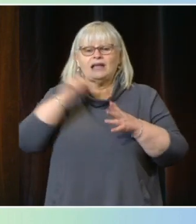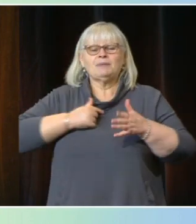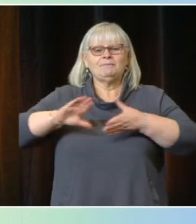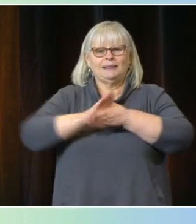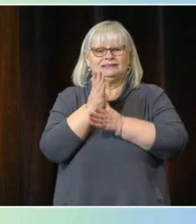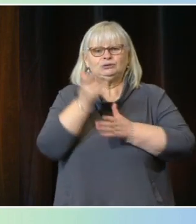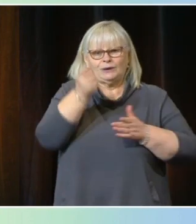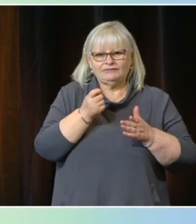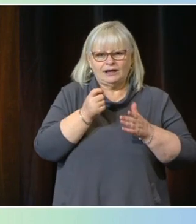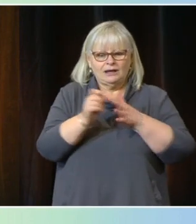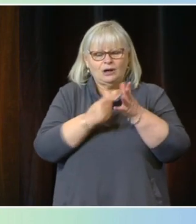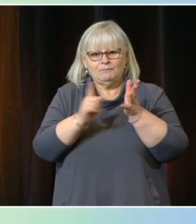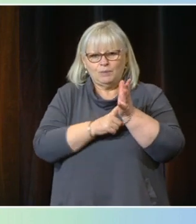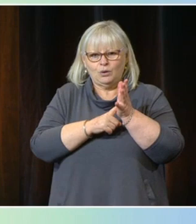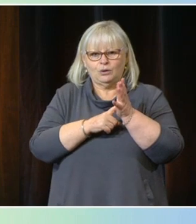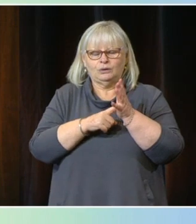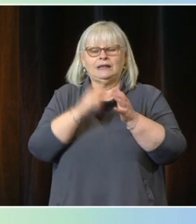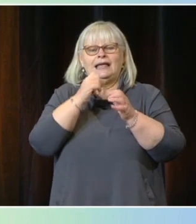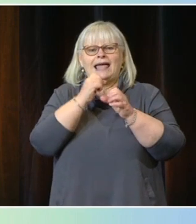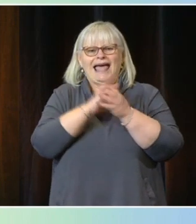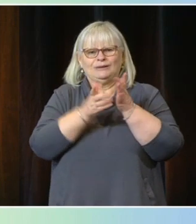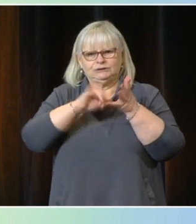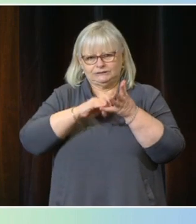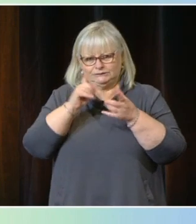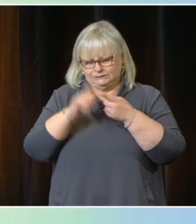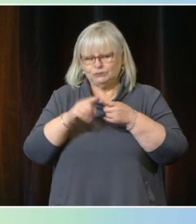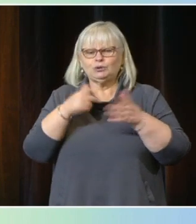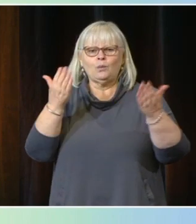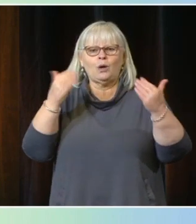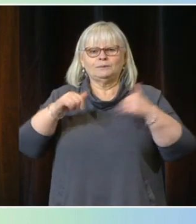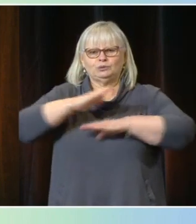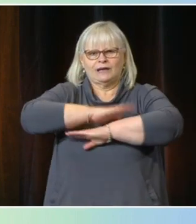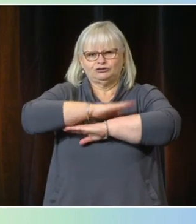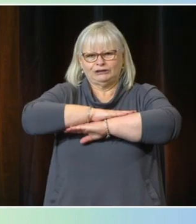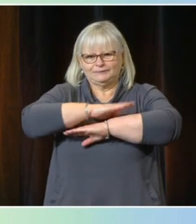great pleasure to invite Paul Giro house to welcome us to Country